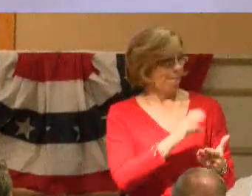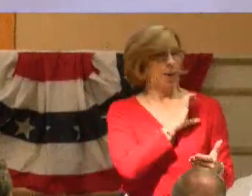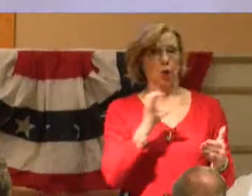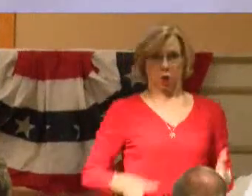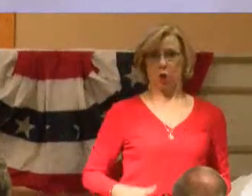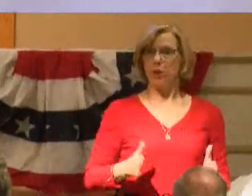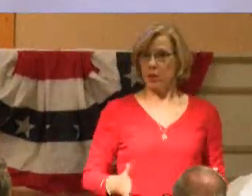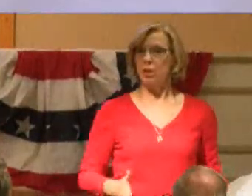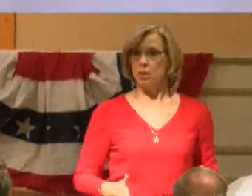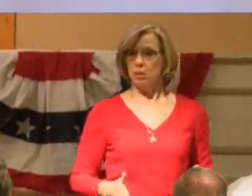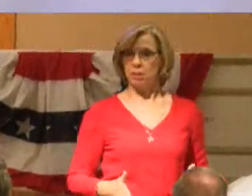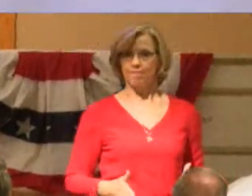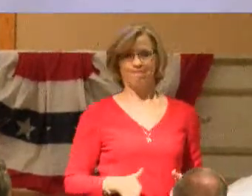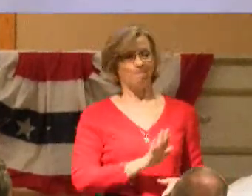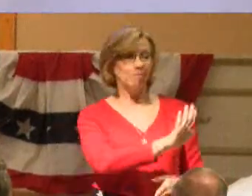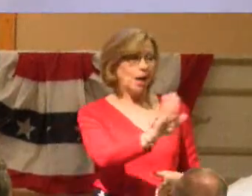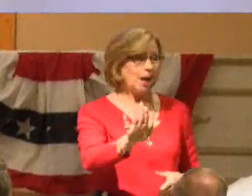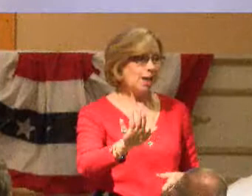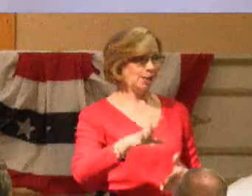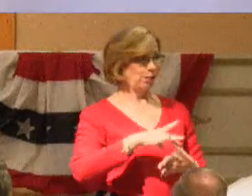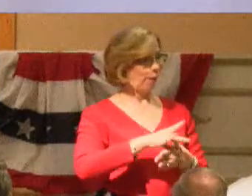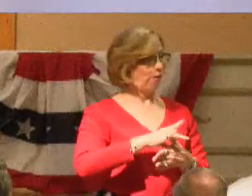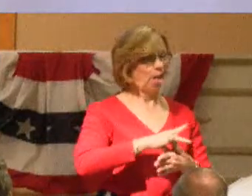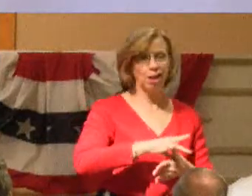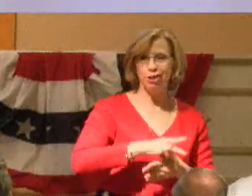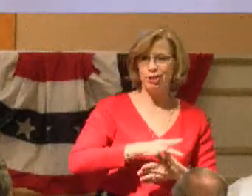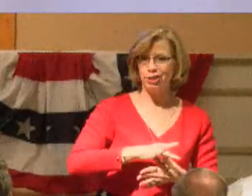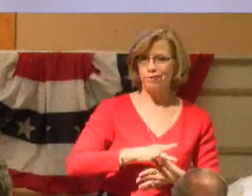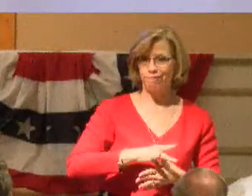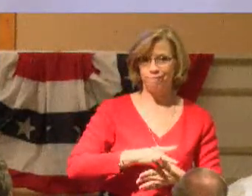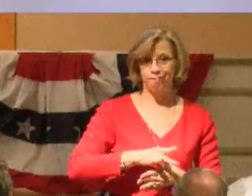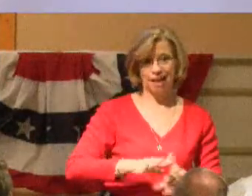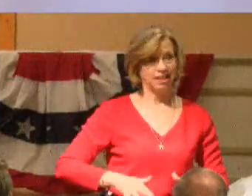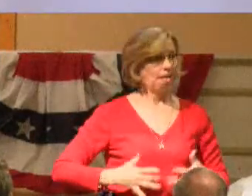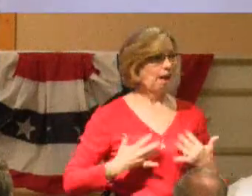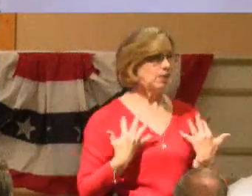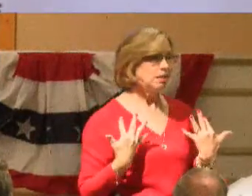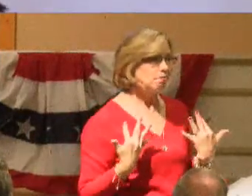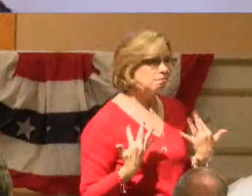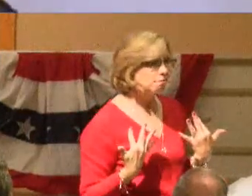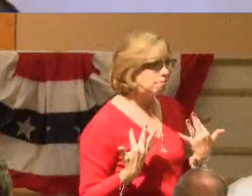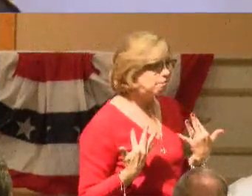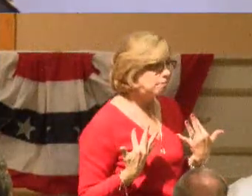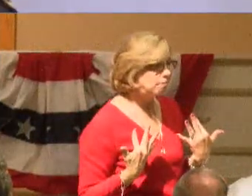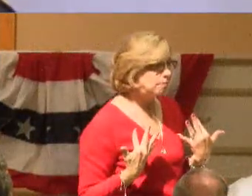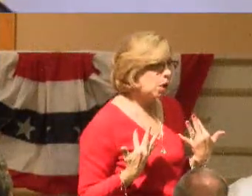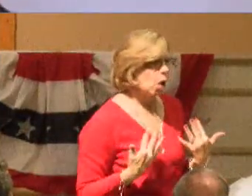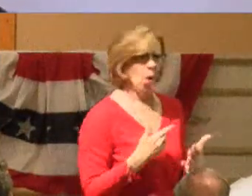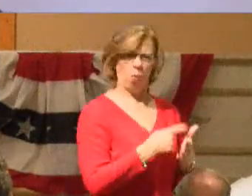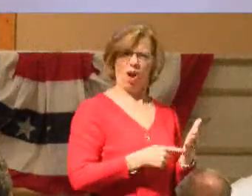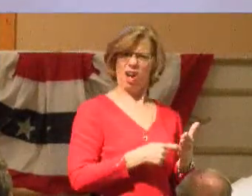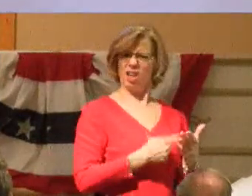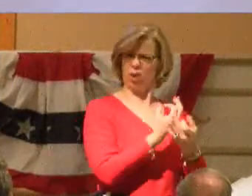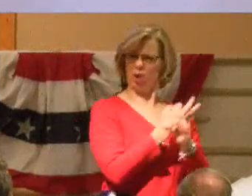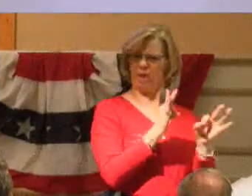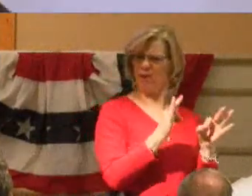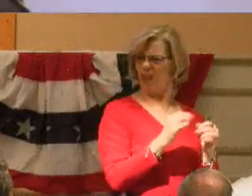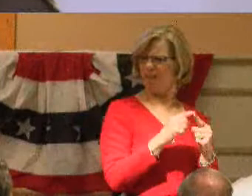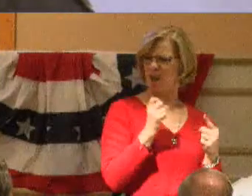indeed alive. And we'll talk more about that in just a moment. So what are we freed from? I asked you that question a while